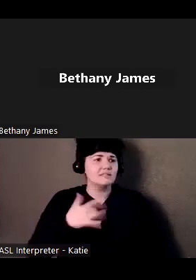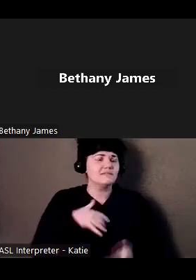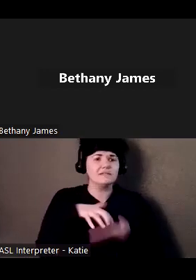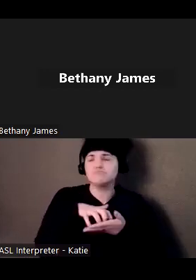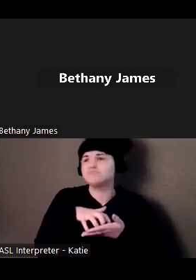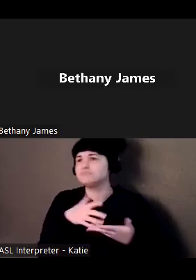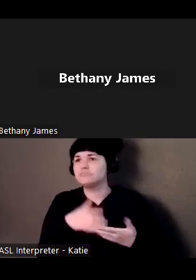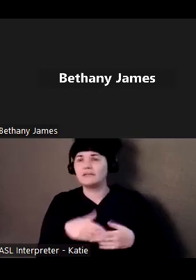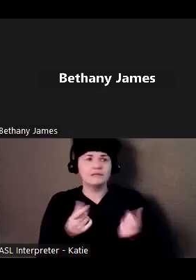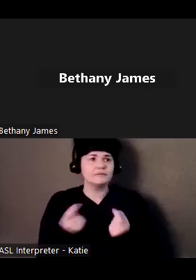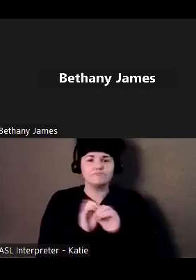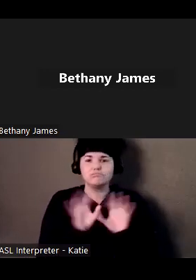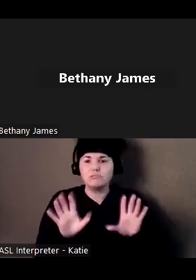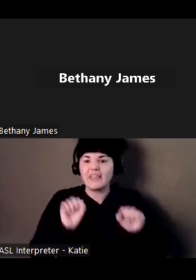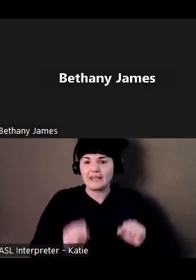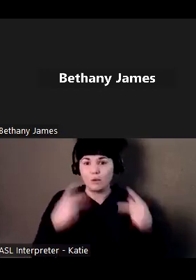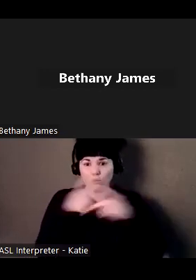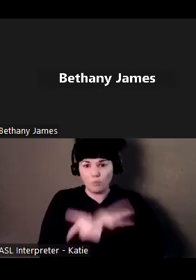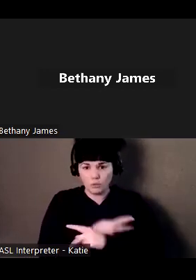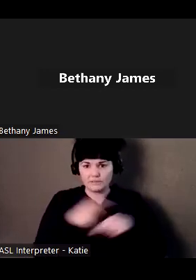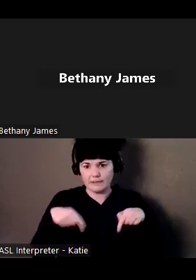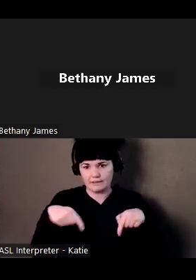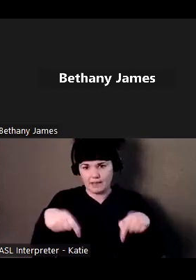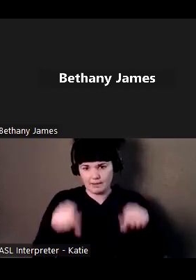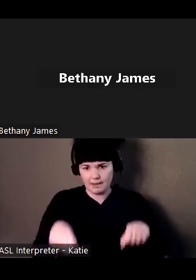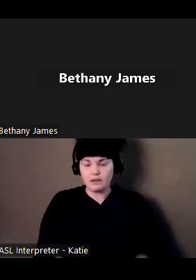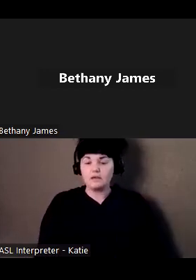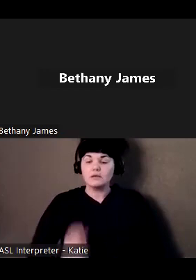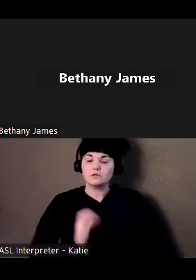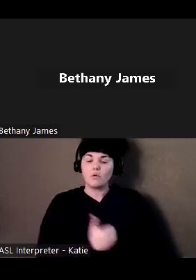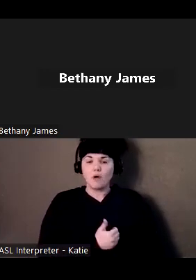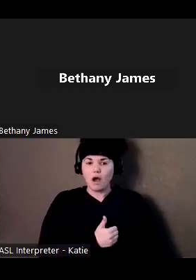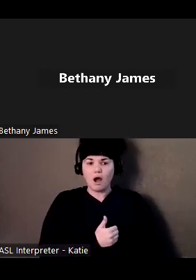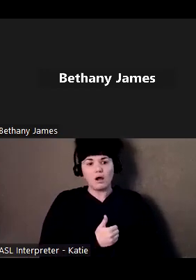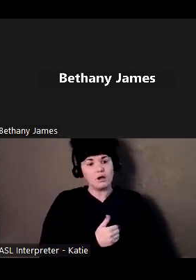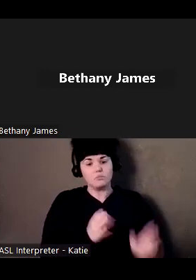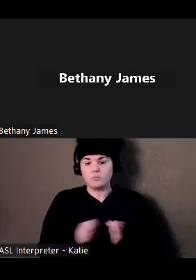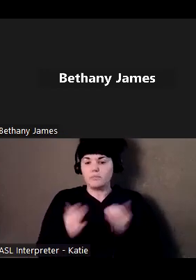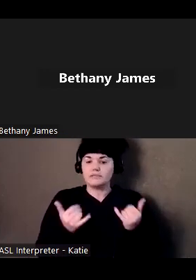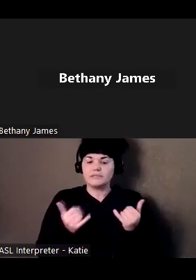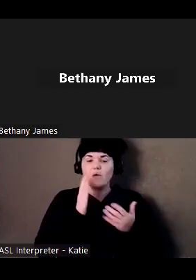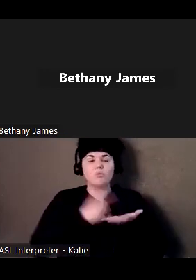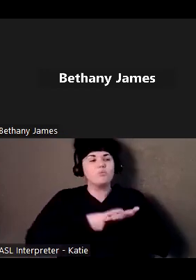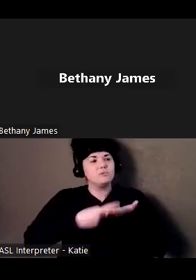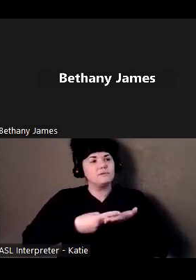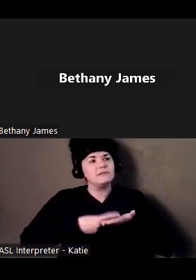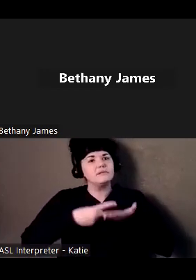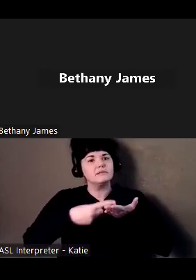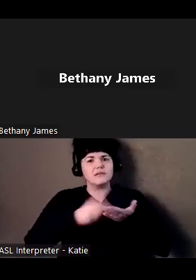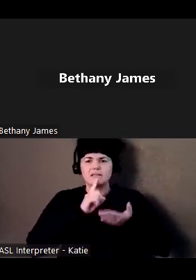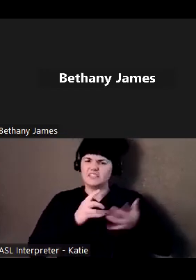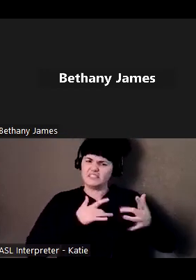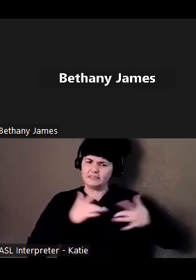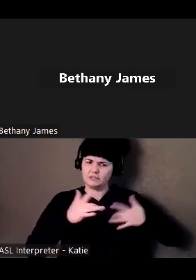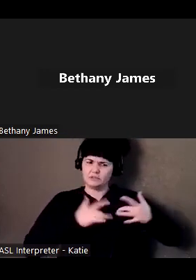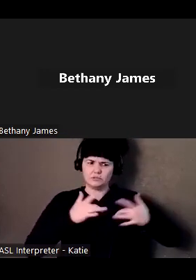turn increase one's anxiety. So our outline for today is to discuss a concerning trend that we've noticed